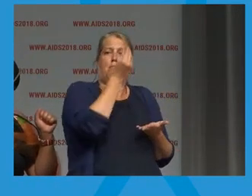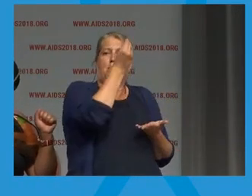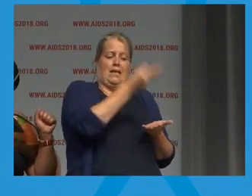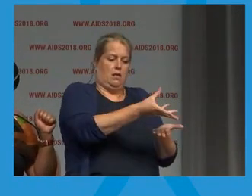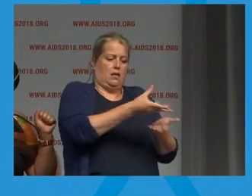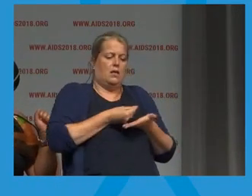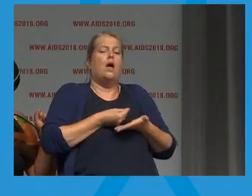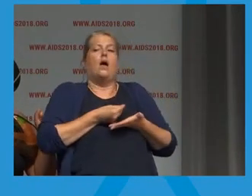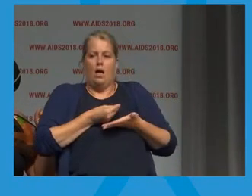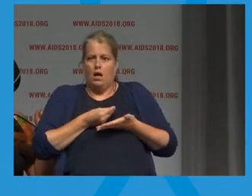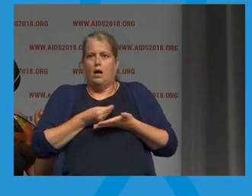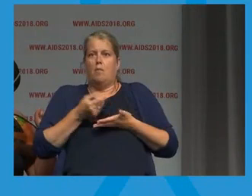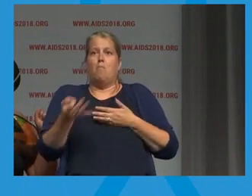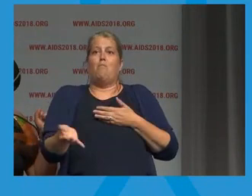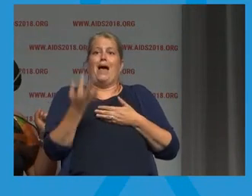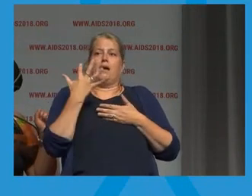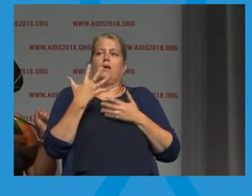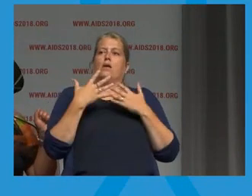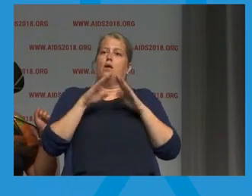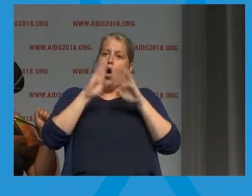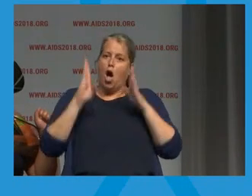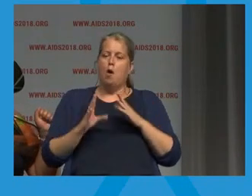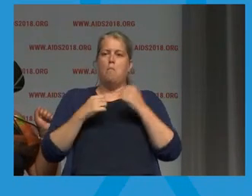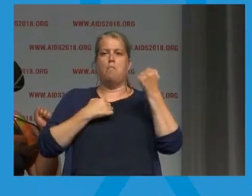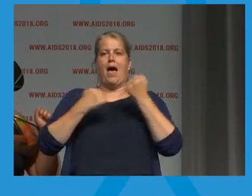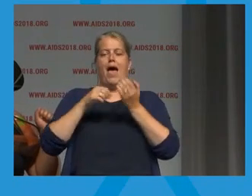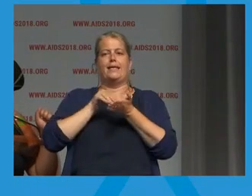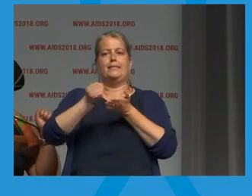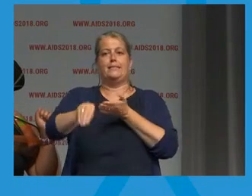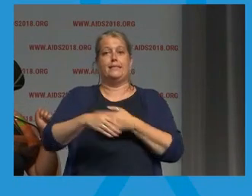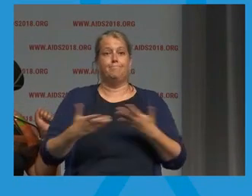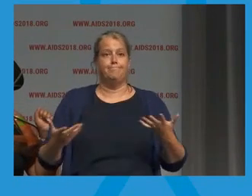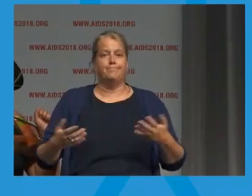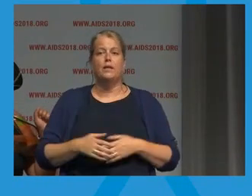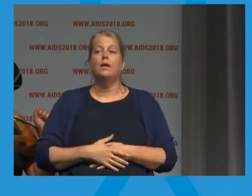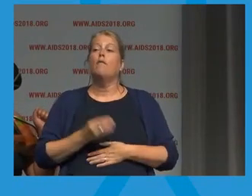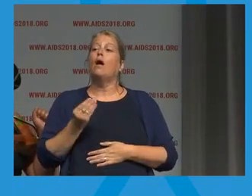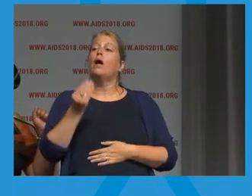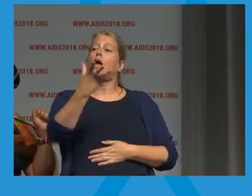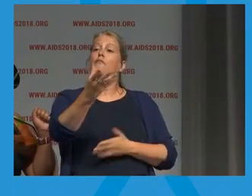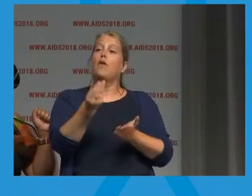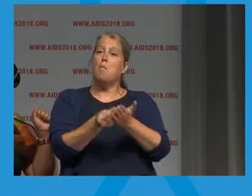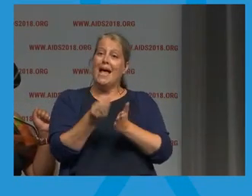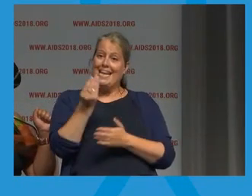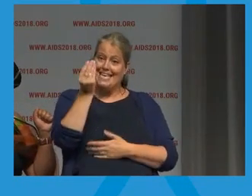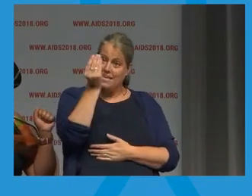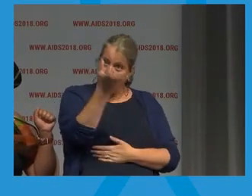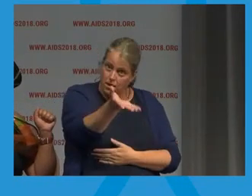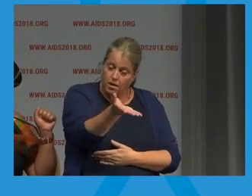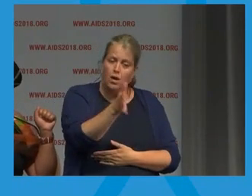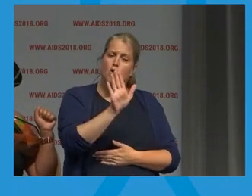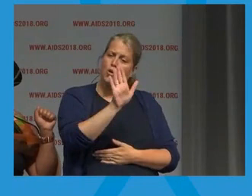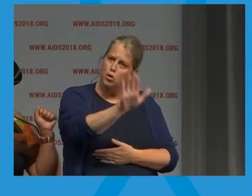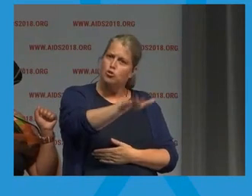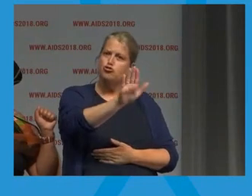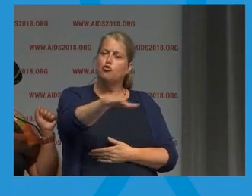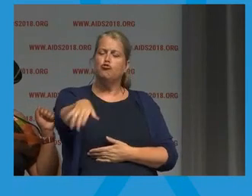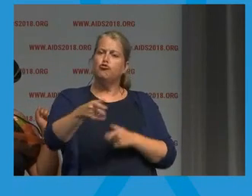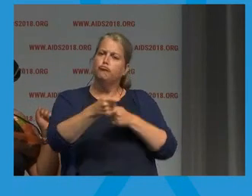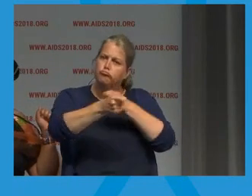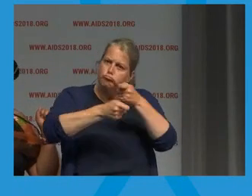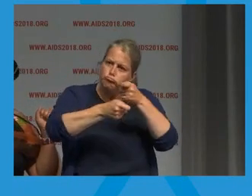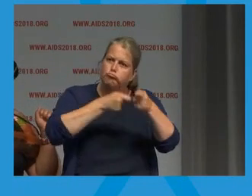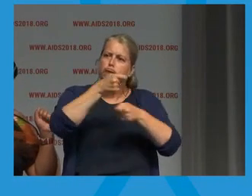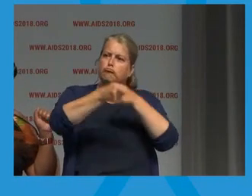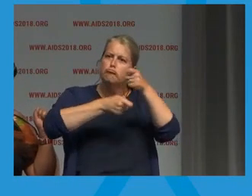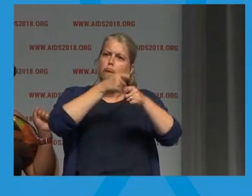fare home again. We give them money so that they can take care of their children and their